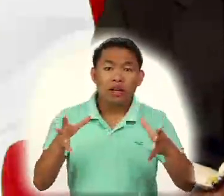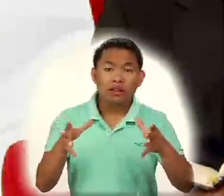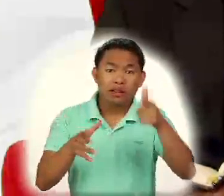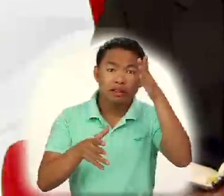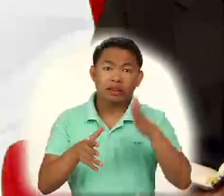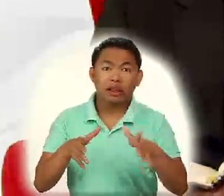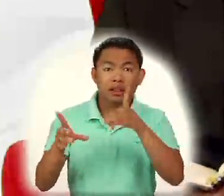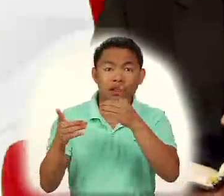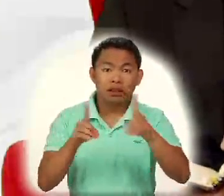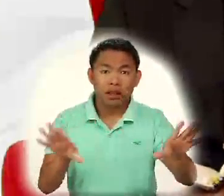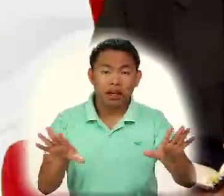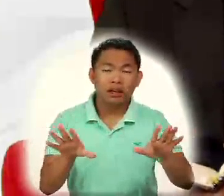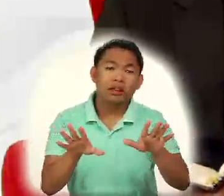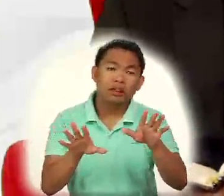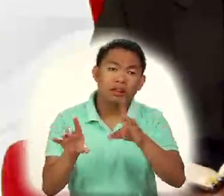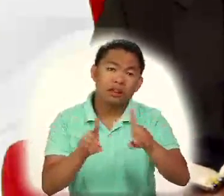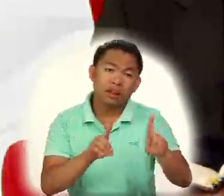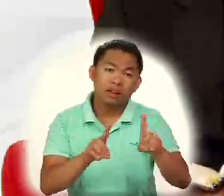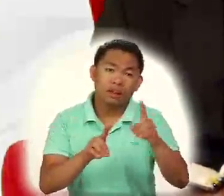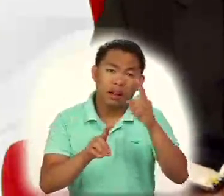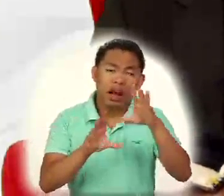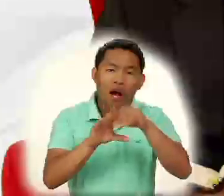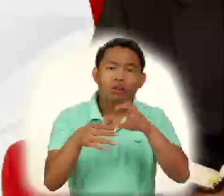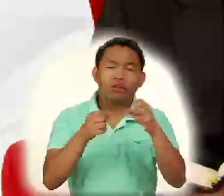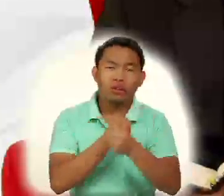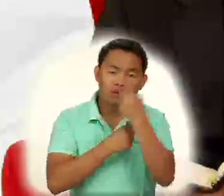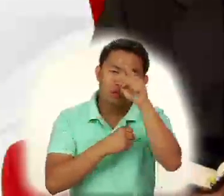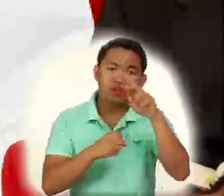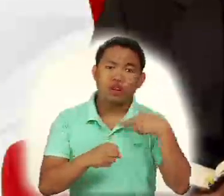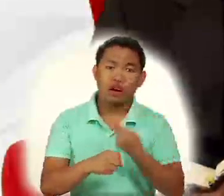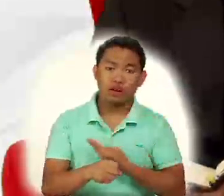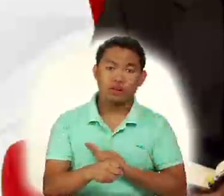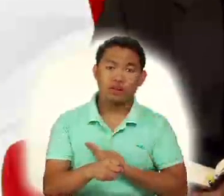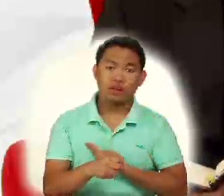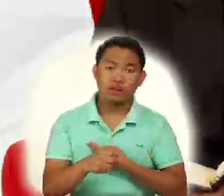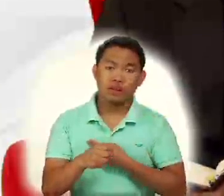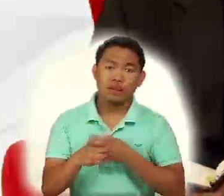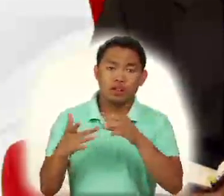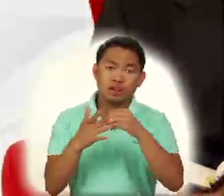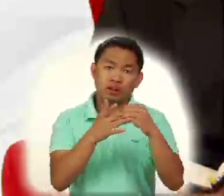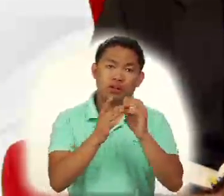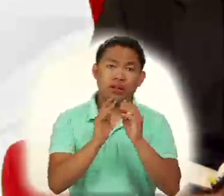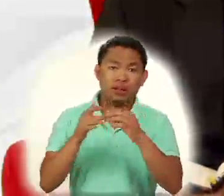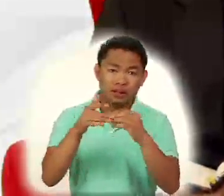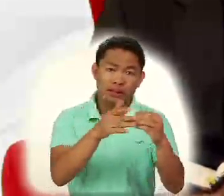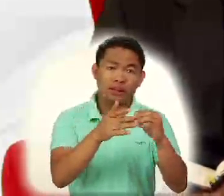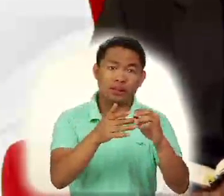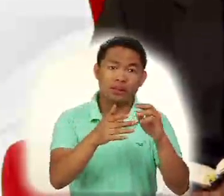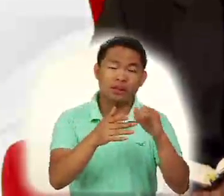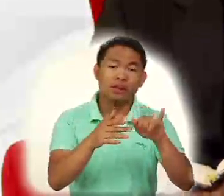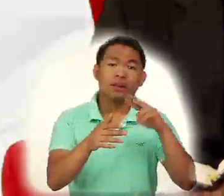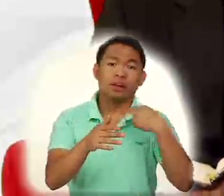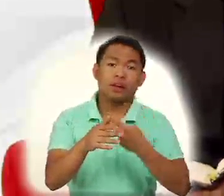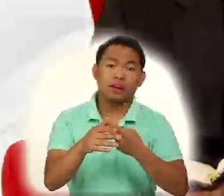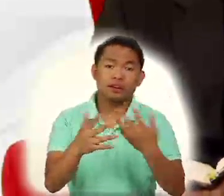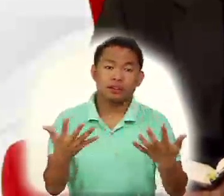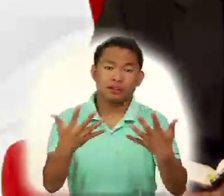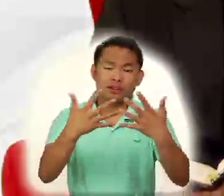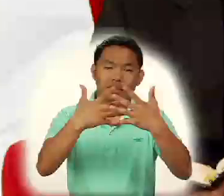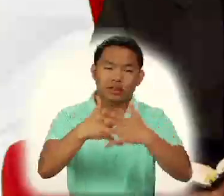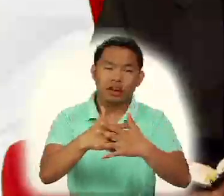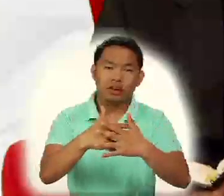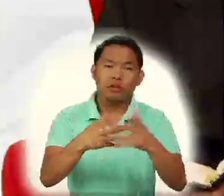has done out of love for us, especially by leading us out of the dark places